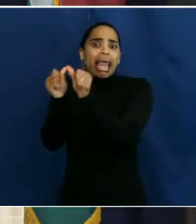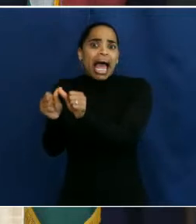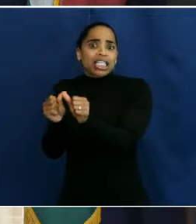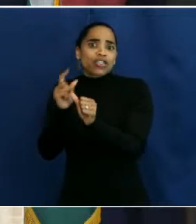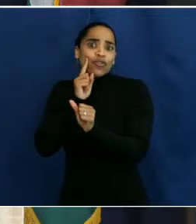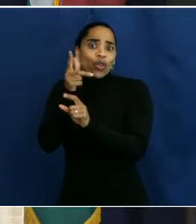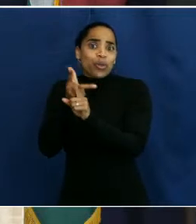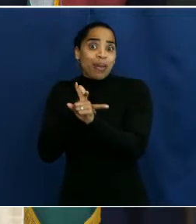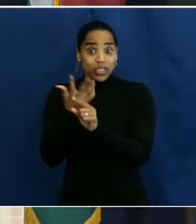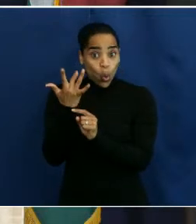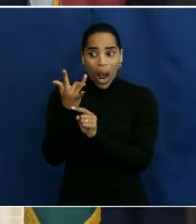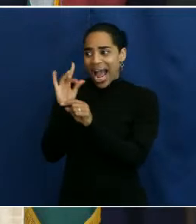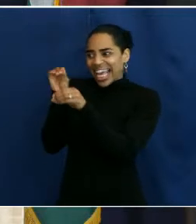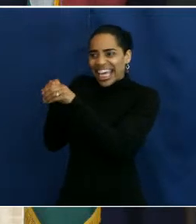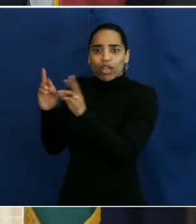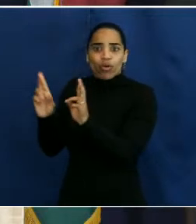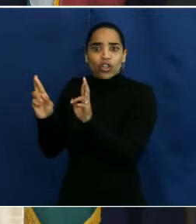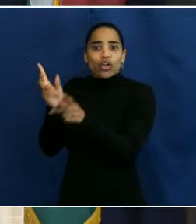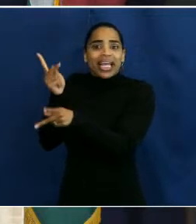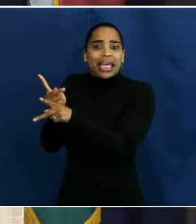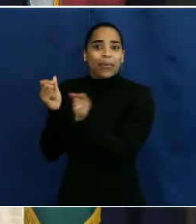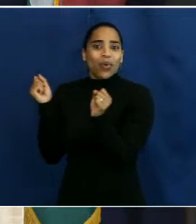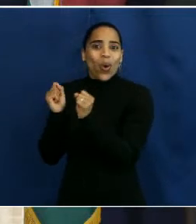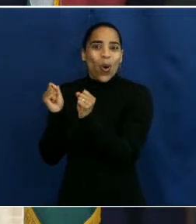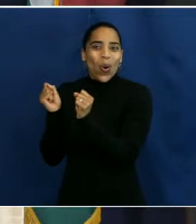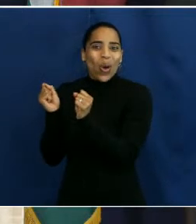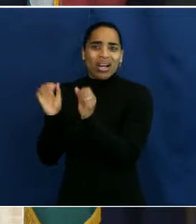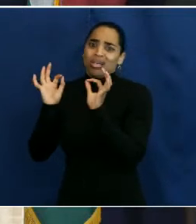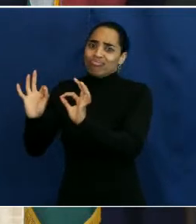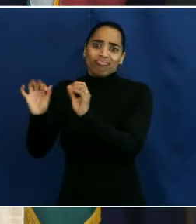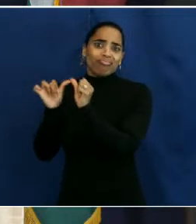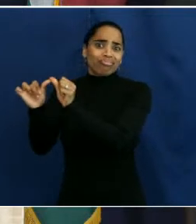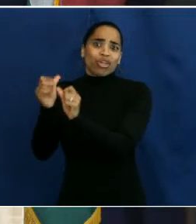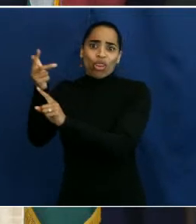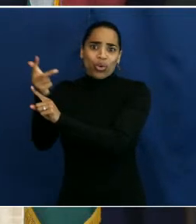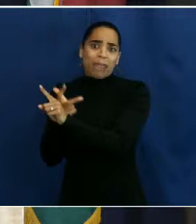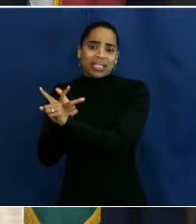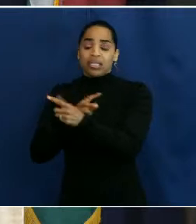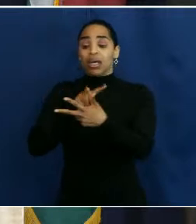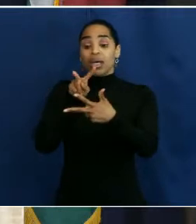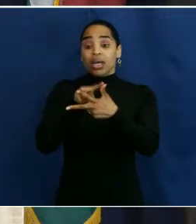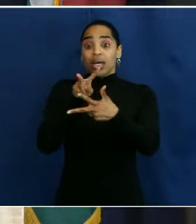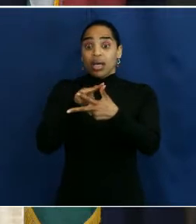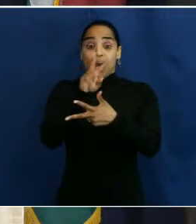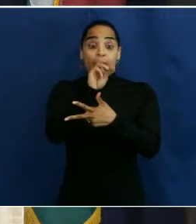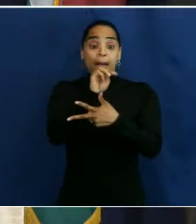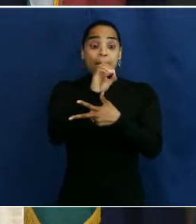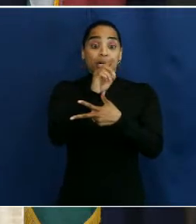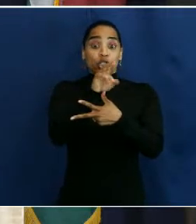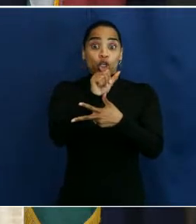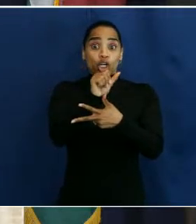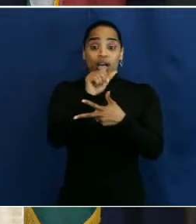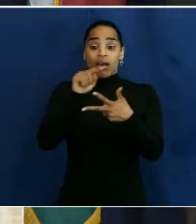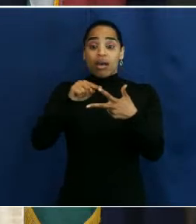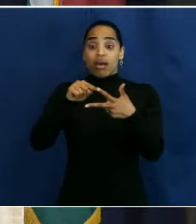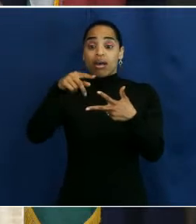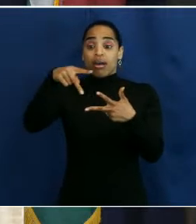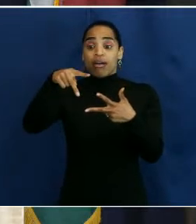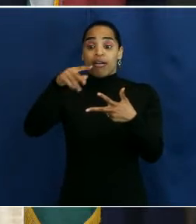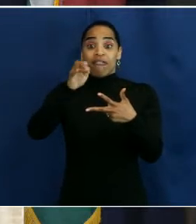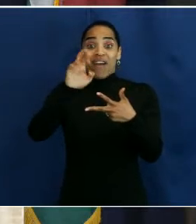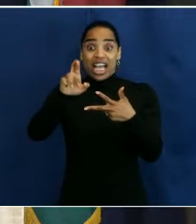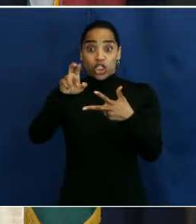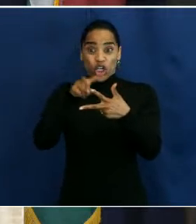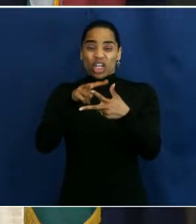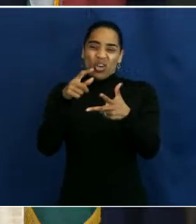it's refrigerated. Unlike the other two vaccines that we are currently using, the